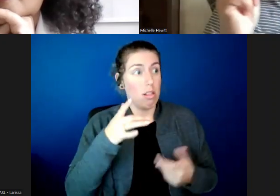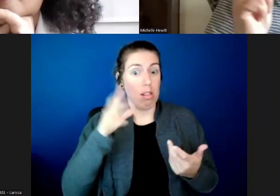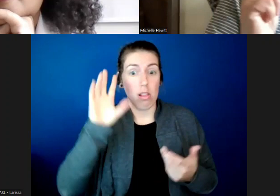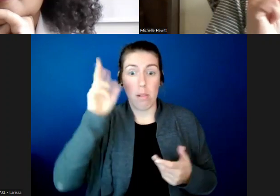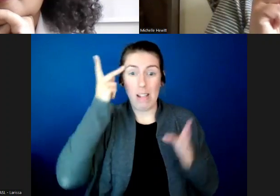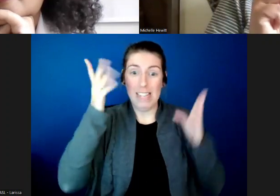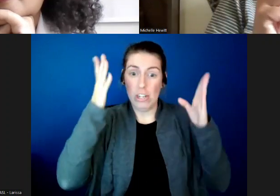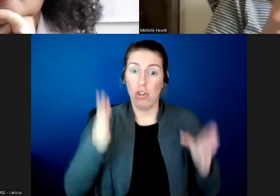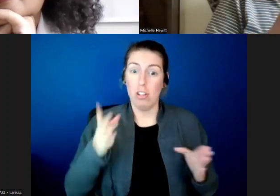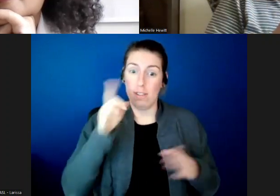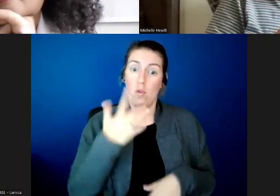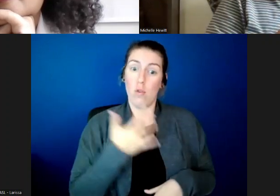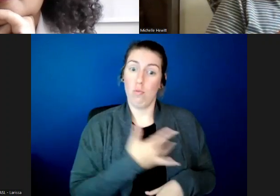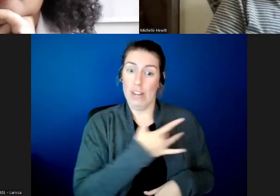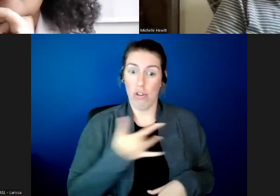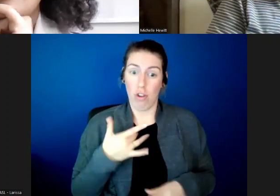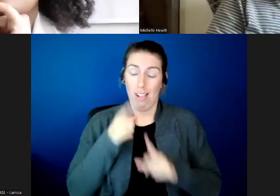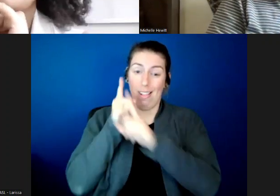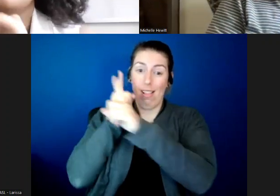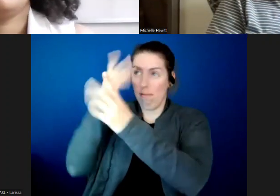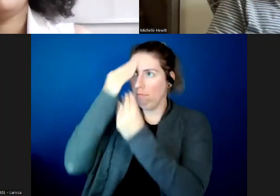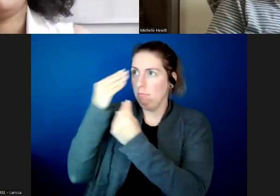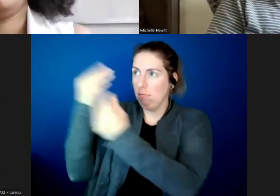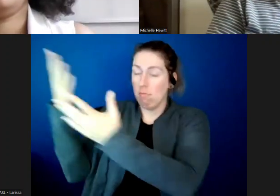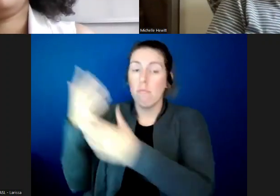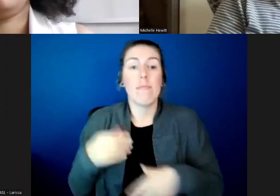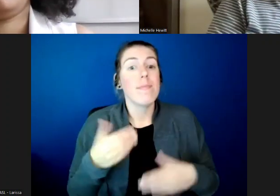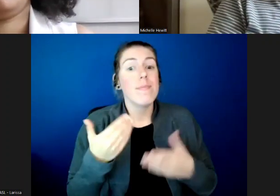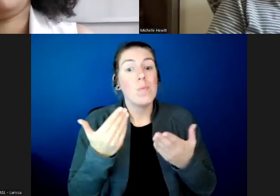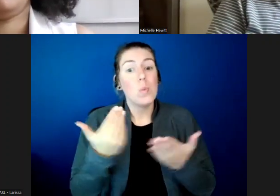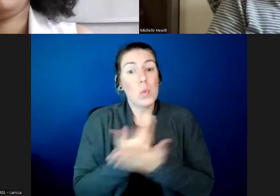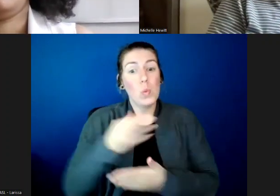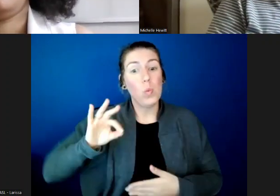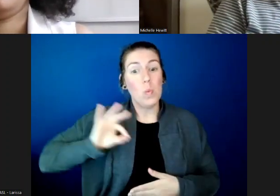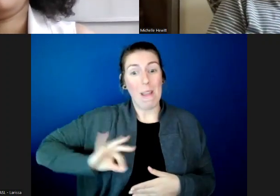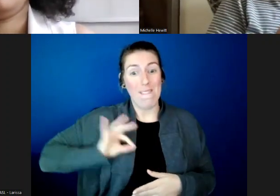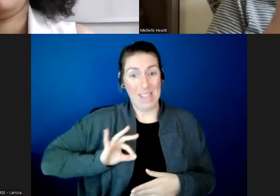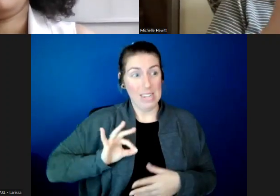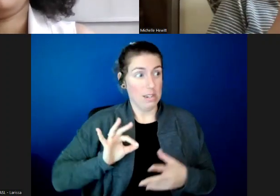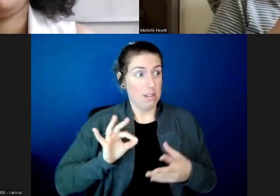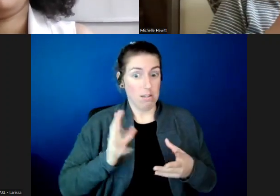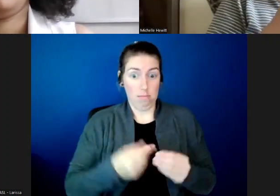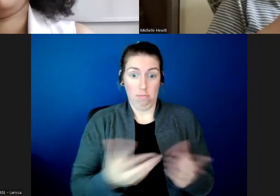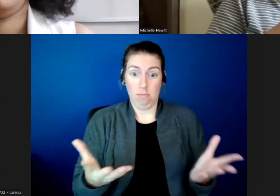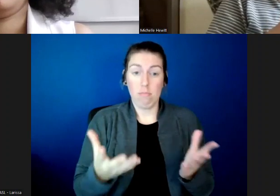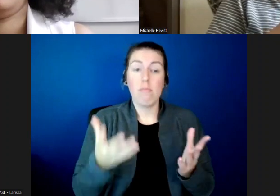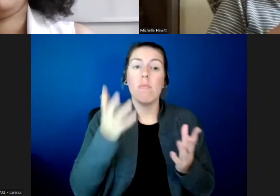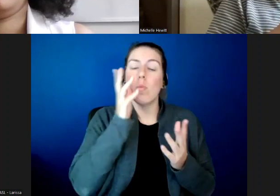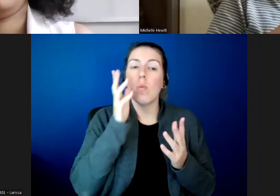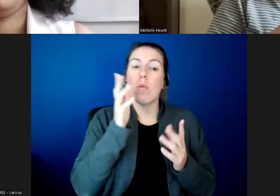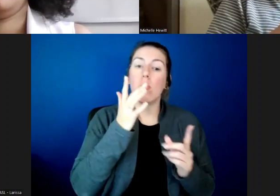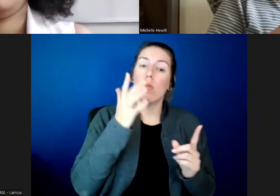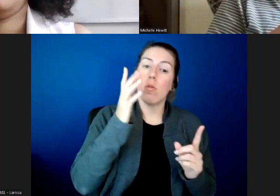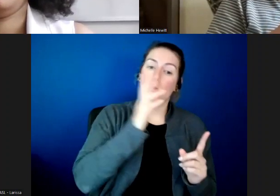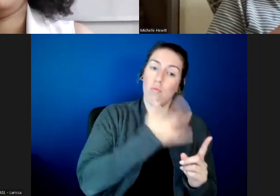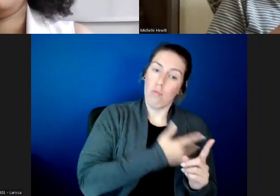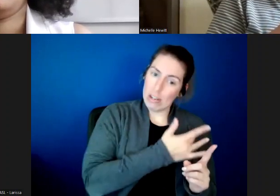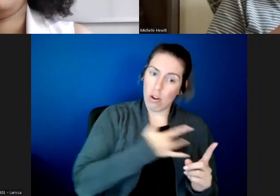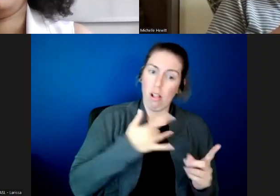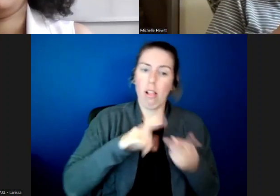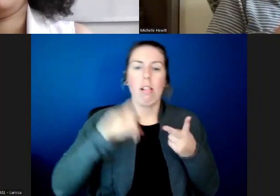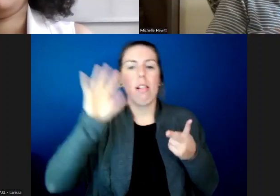benefit that we're talking about has to work with this, you know, new federal, the provincial and federal pieces have to